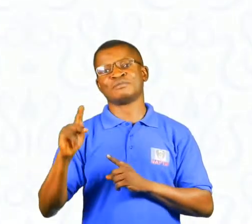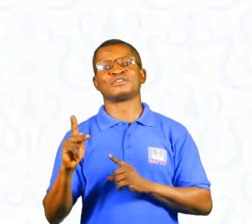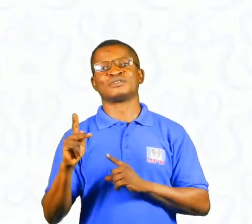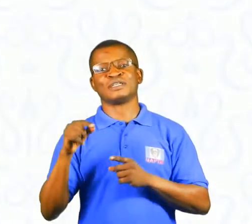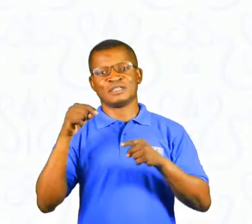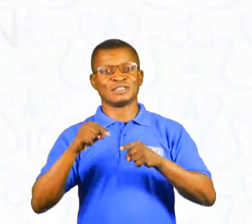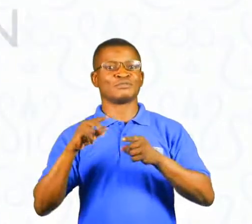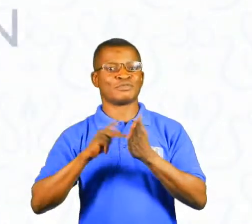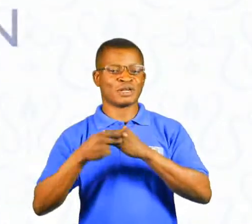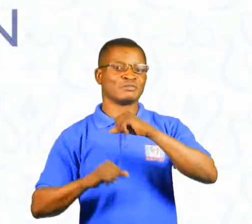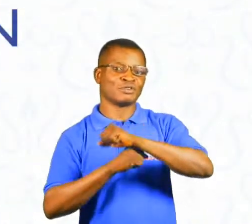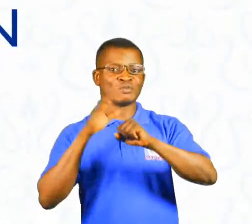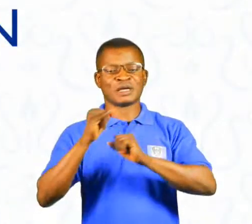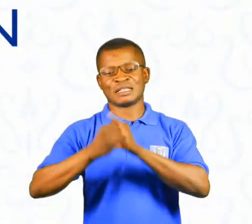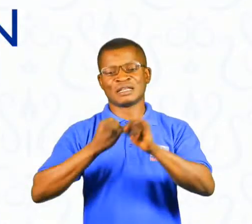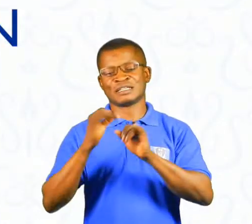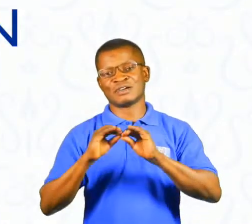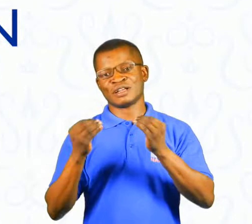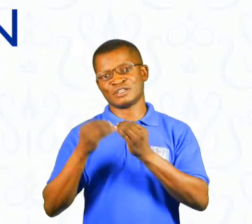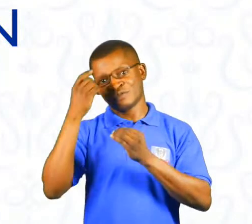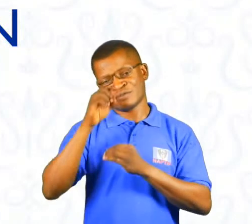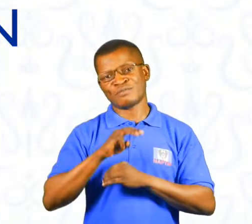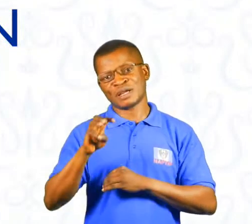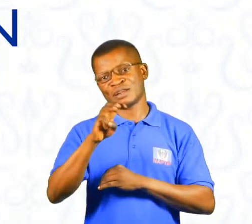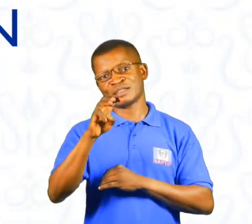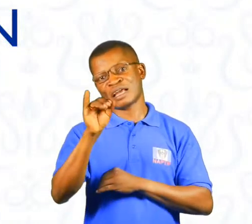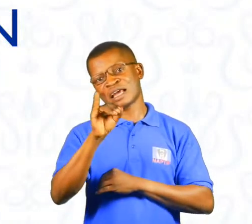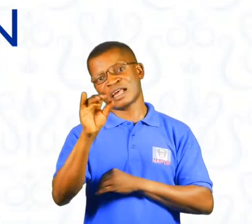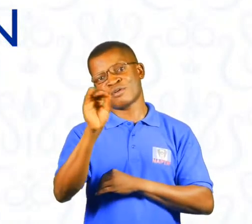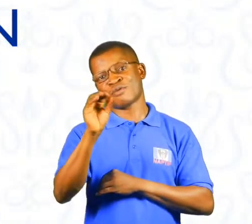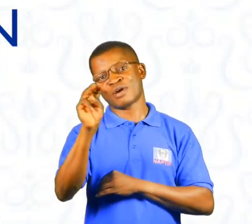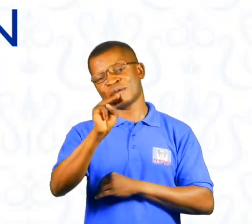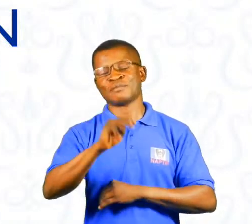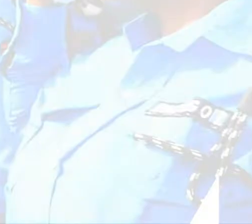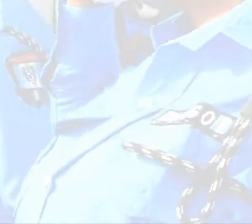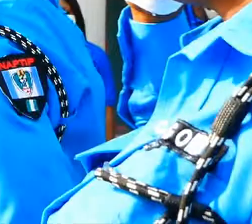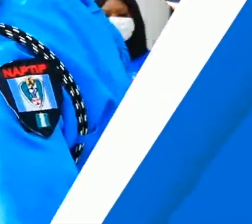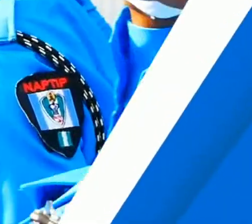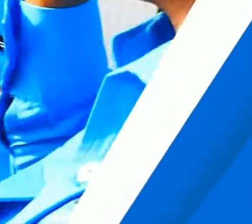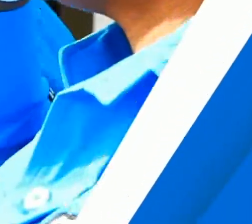NAPTIP On The Move is sponsored by the International Organization for Migration, IOM.